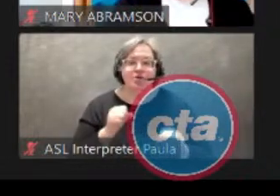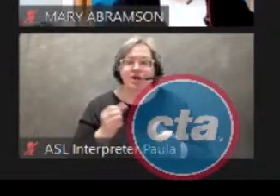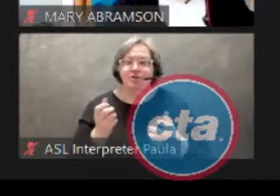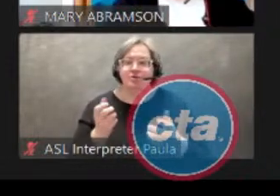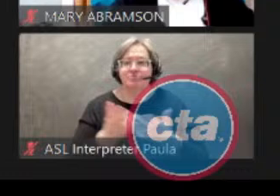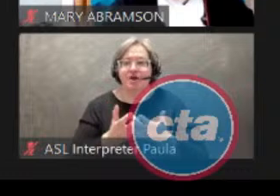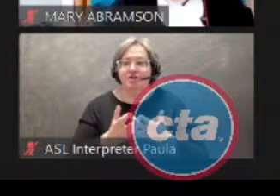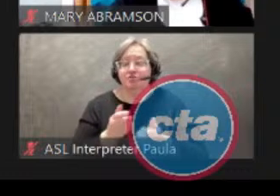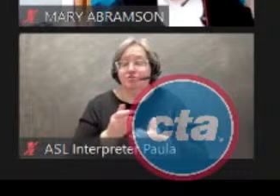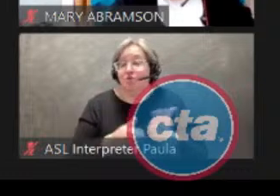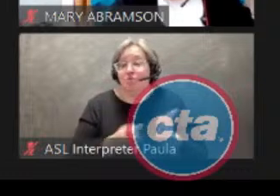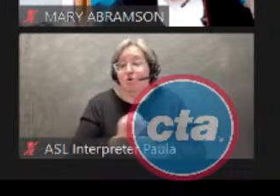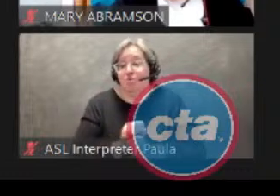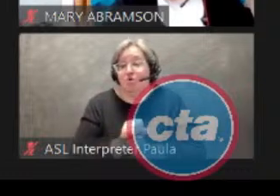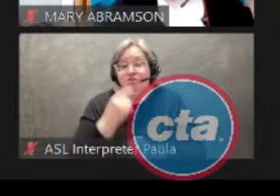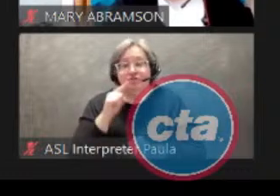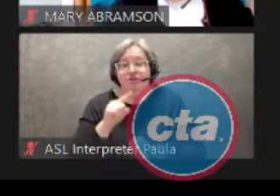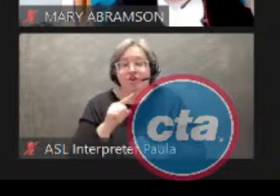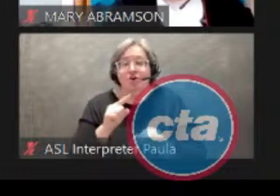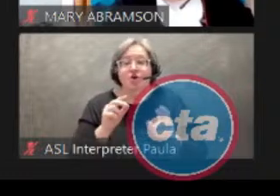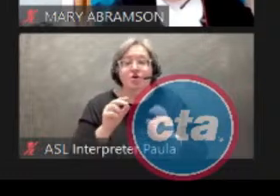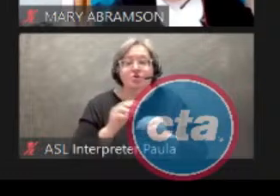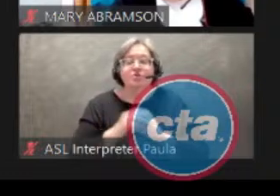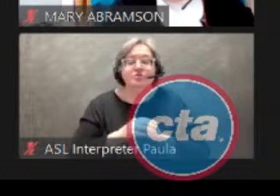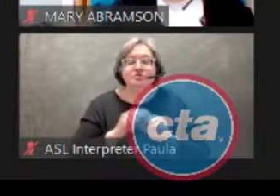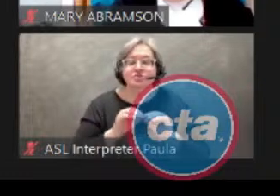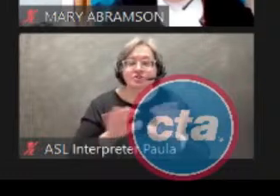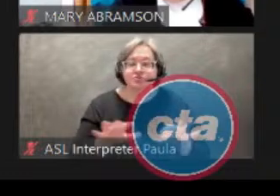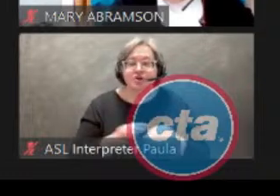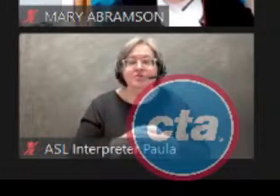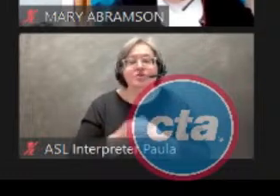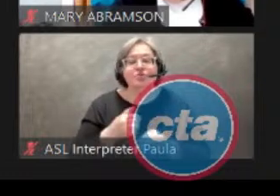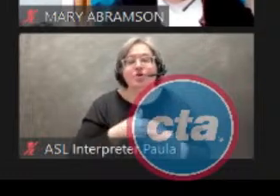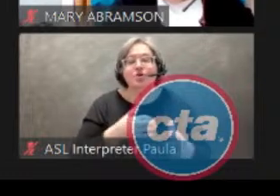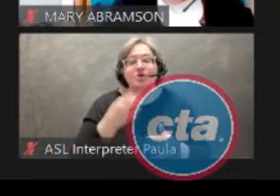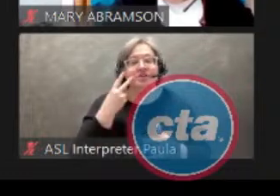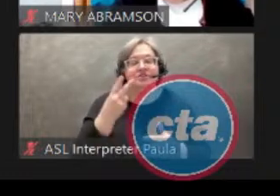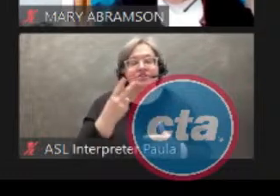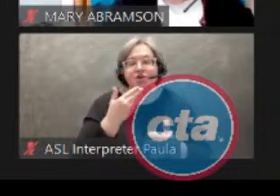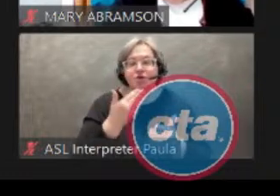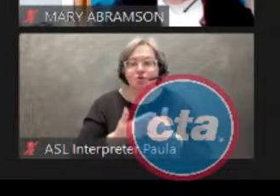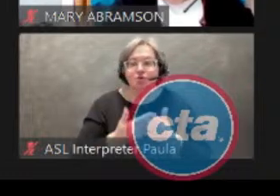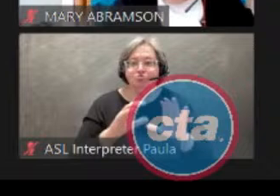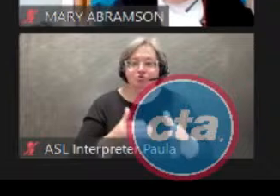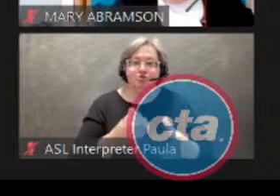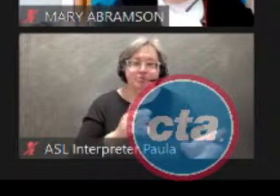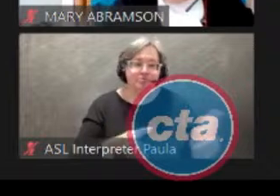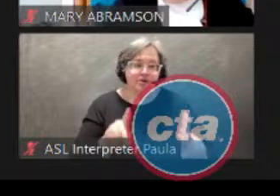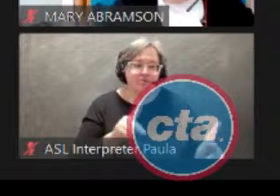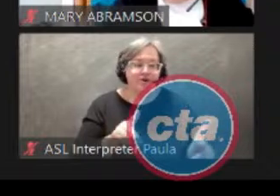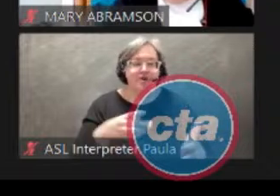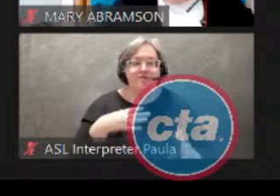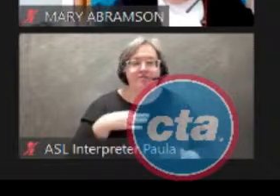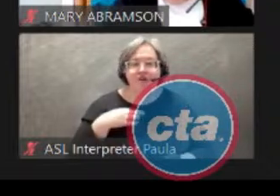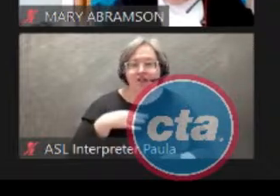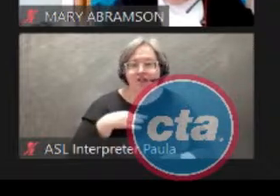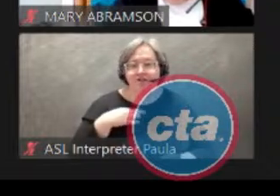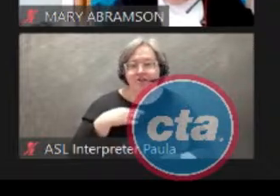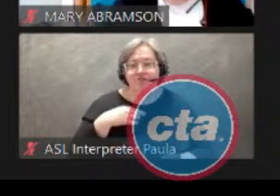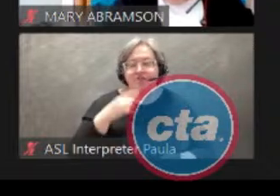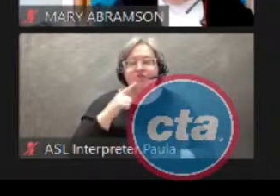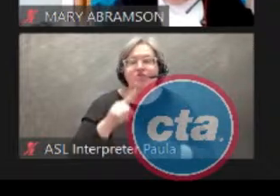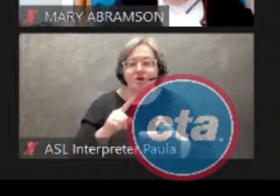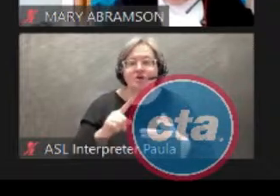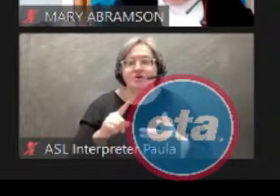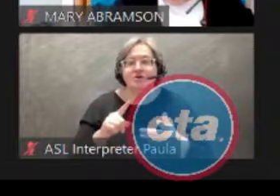with what works. So we would hope that people would help us get the word out there. Would love to see a good cadre of people volunteering for the